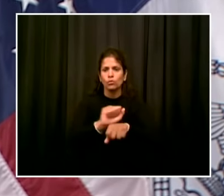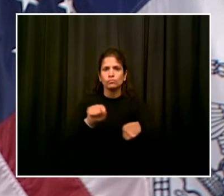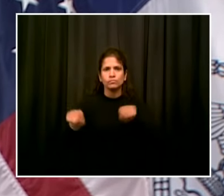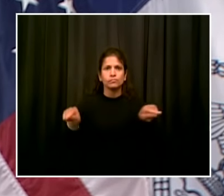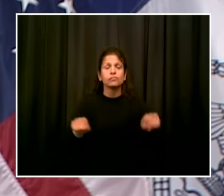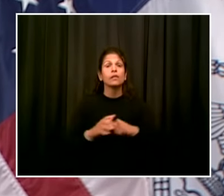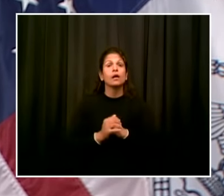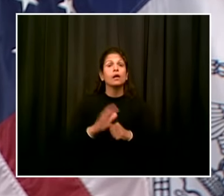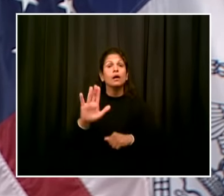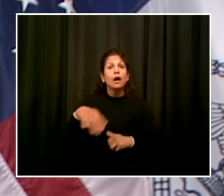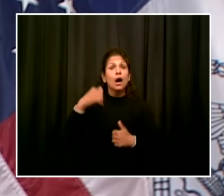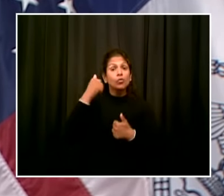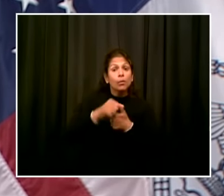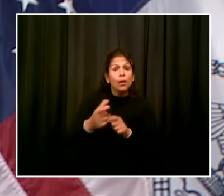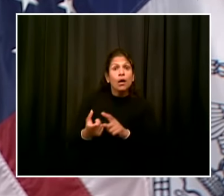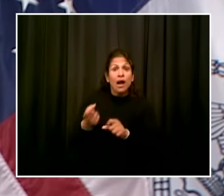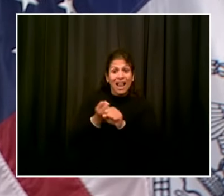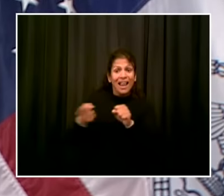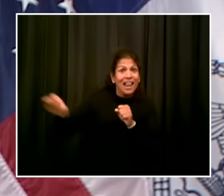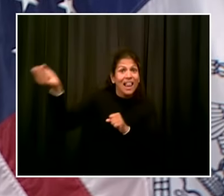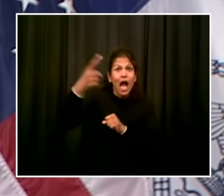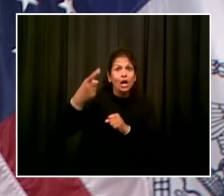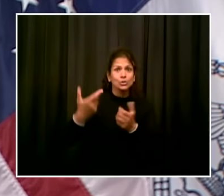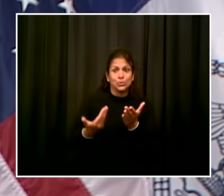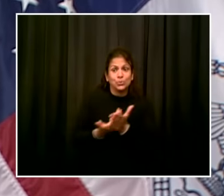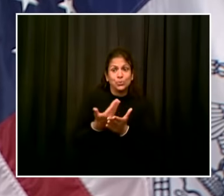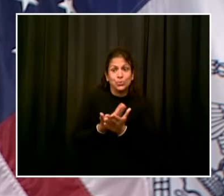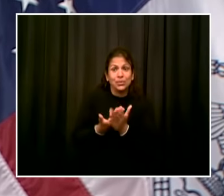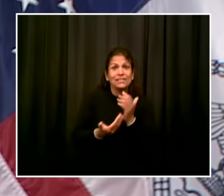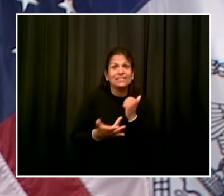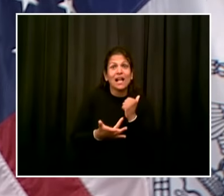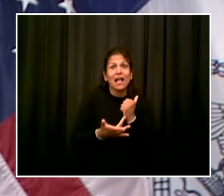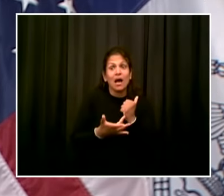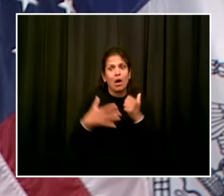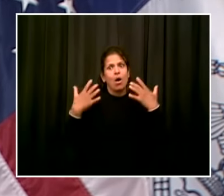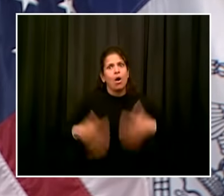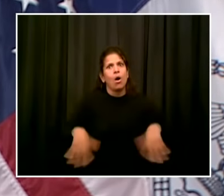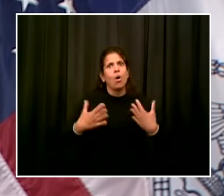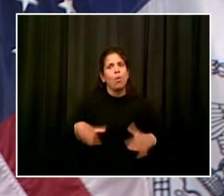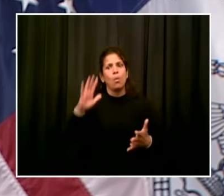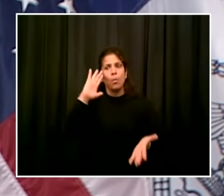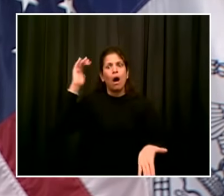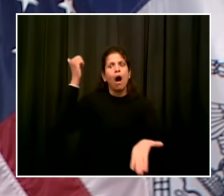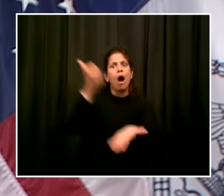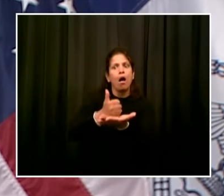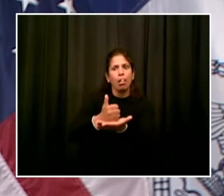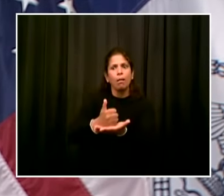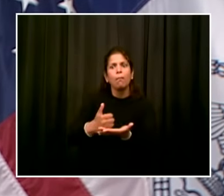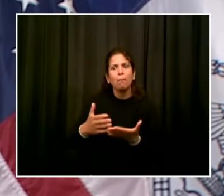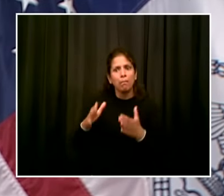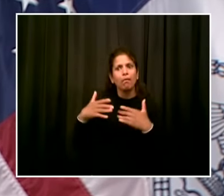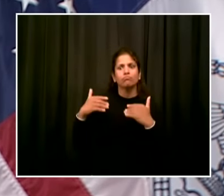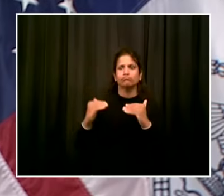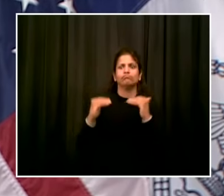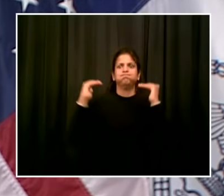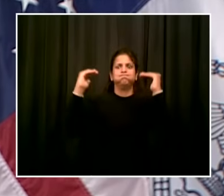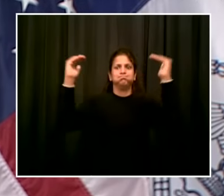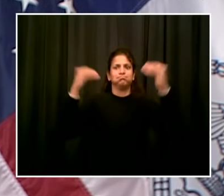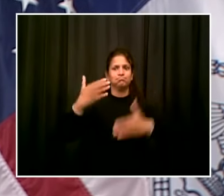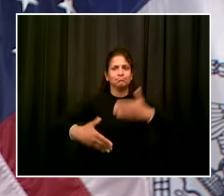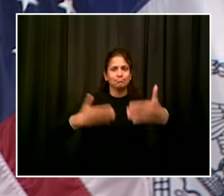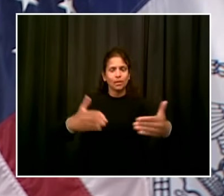solution based on better technology, I think is really going to be the thing that's going to change things once and for all. Next, we have Katie from the Wall Street